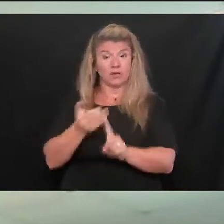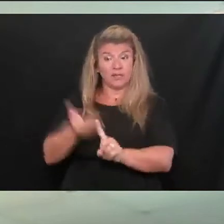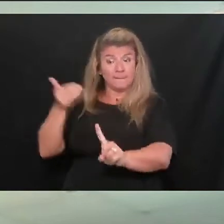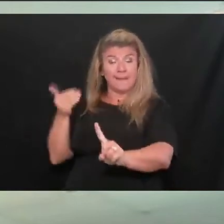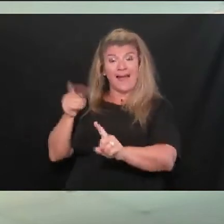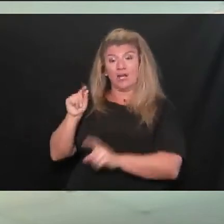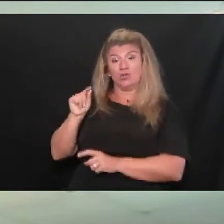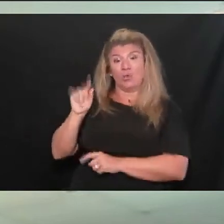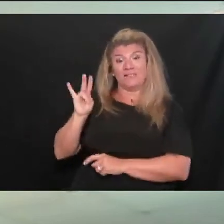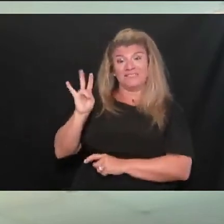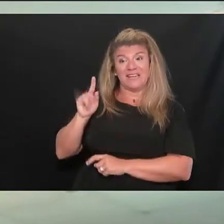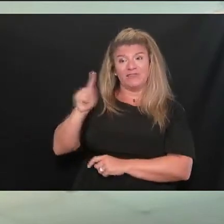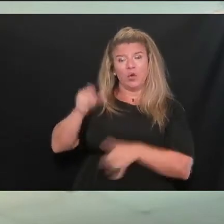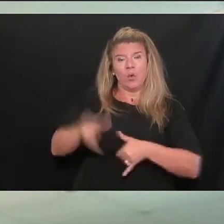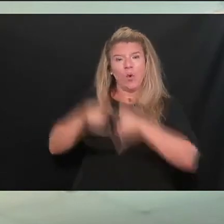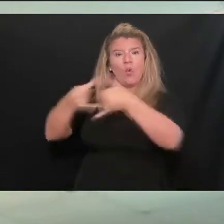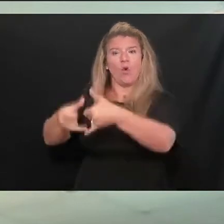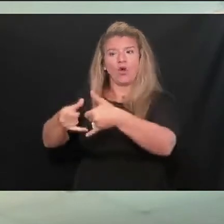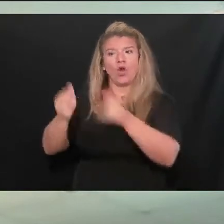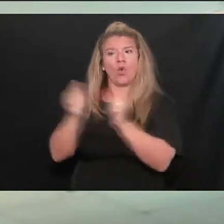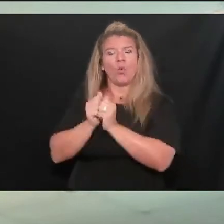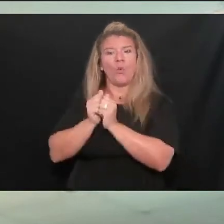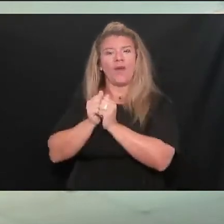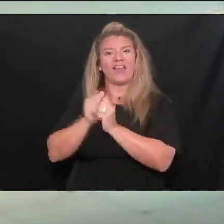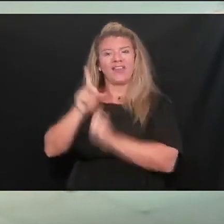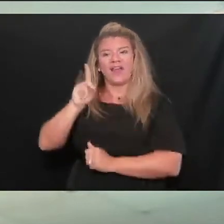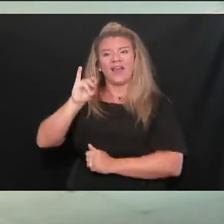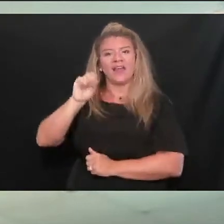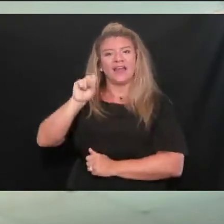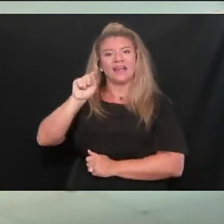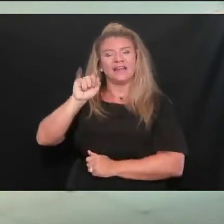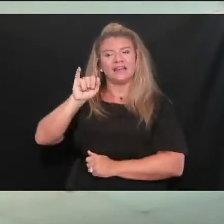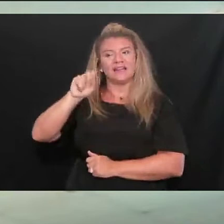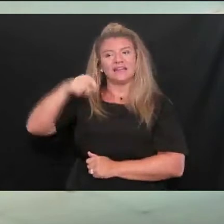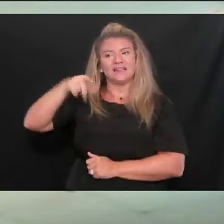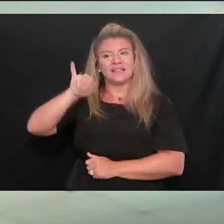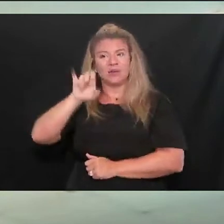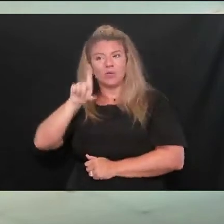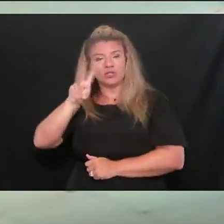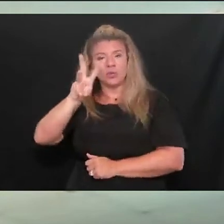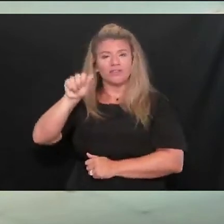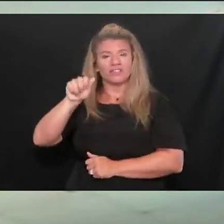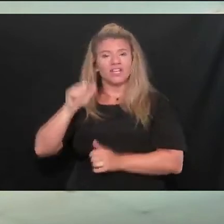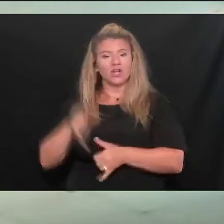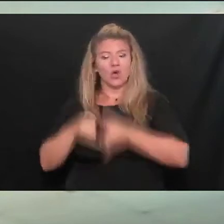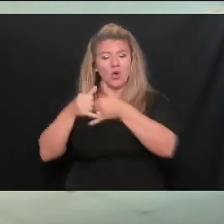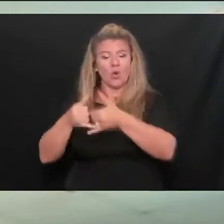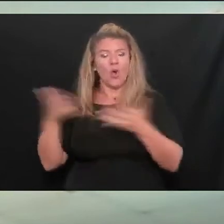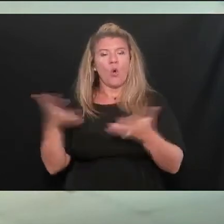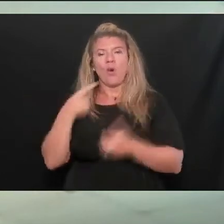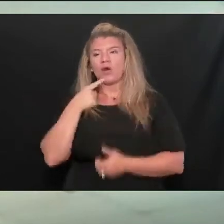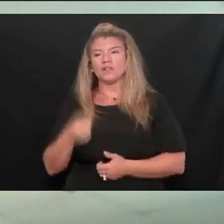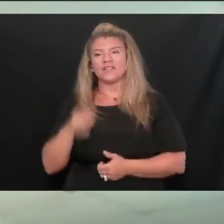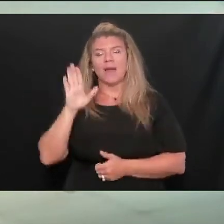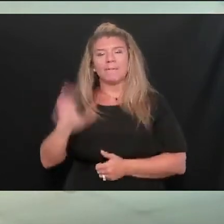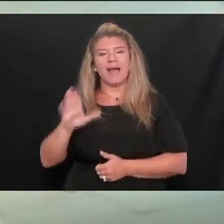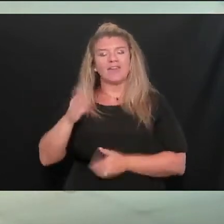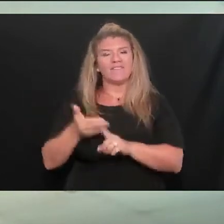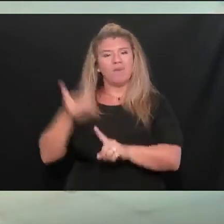2017, you awarded him with the Distinguished West Virginian Award. What can you say about the former chief and his good